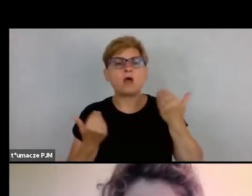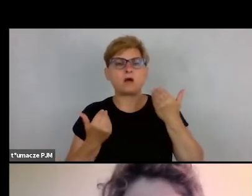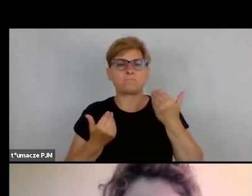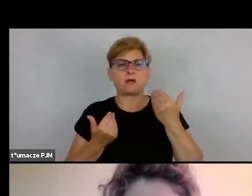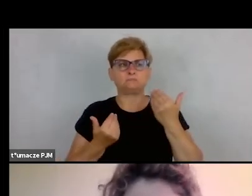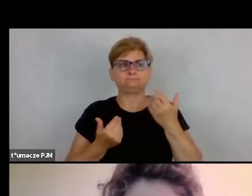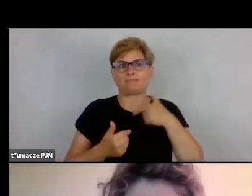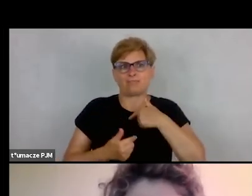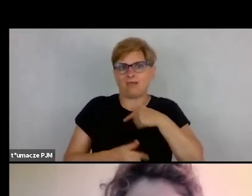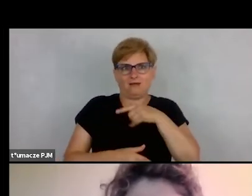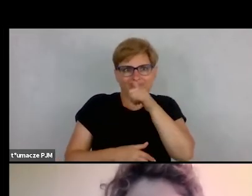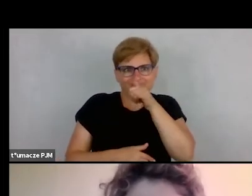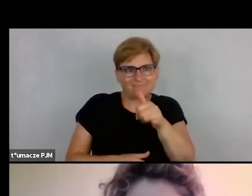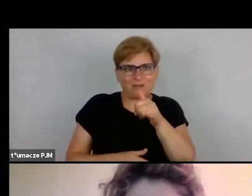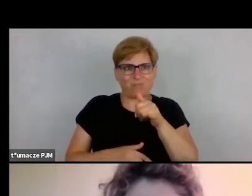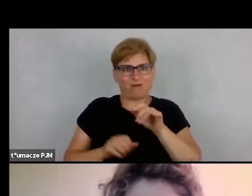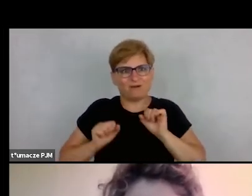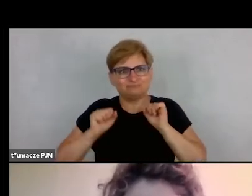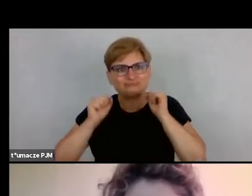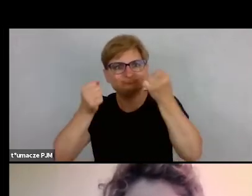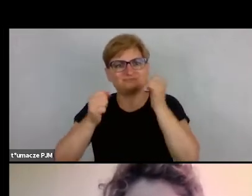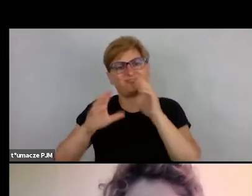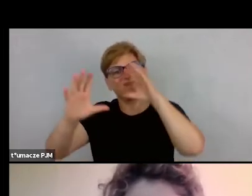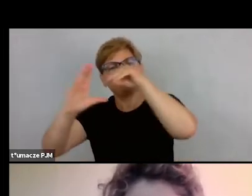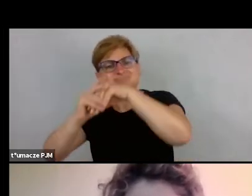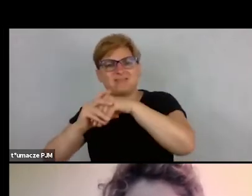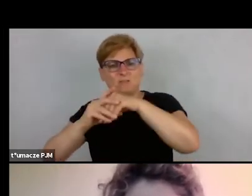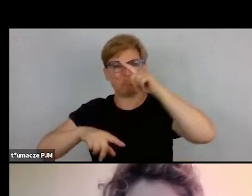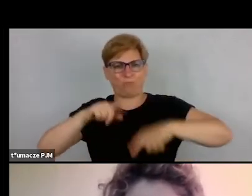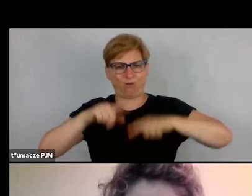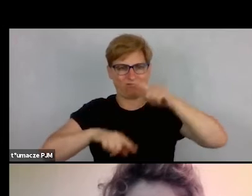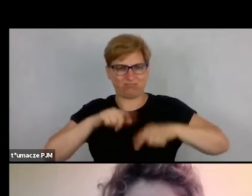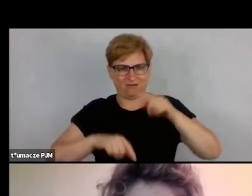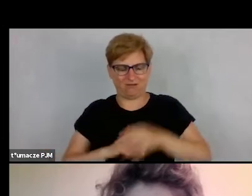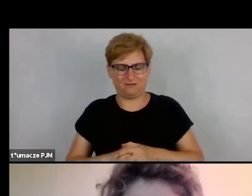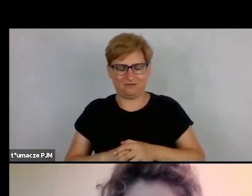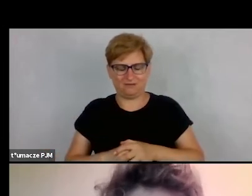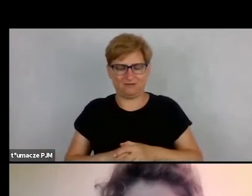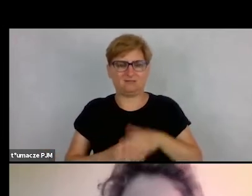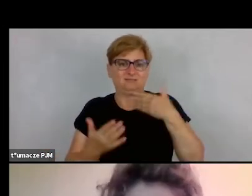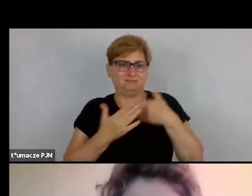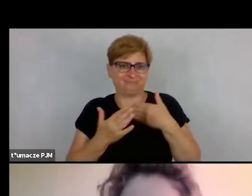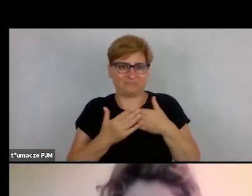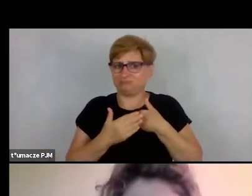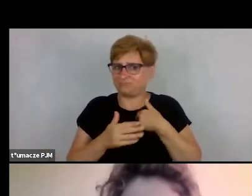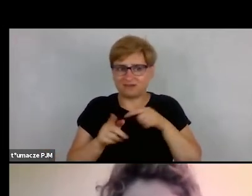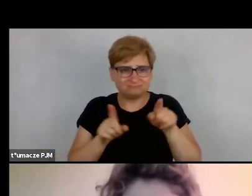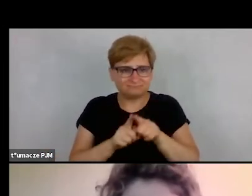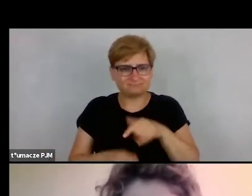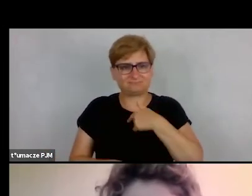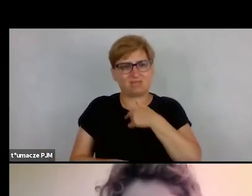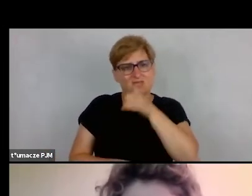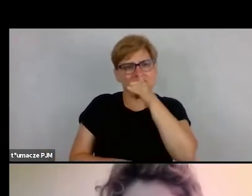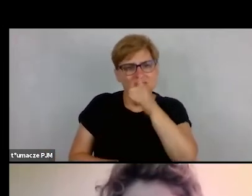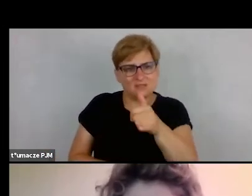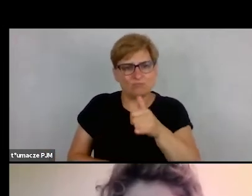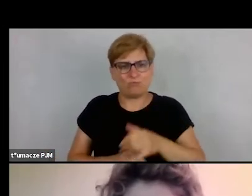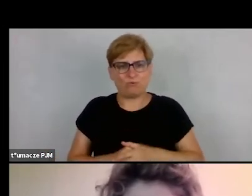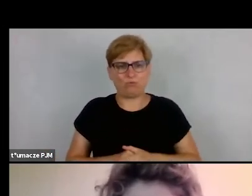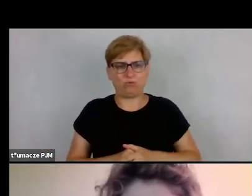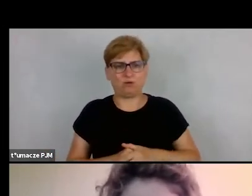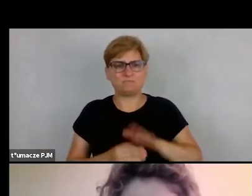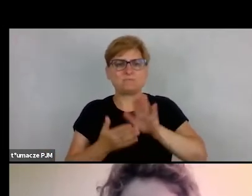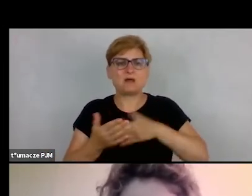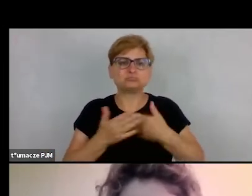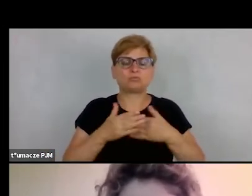and prosecution. And so a group of us started another organization called Sonke Gender Justice. And I spent the next 15